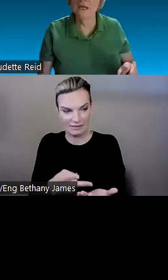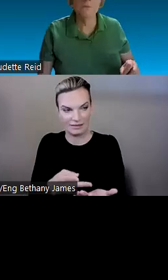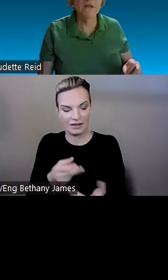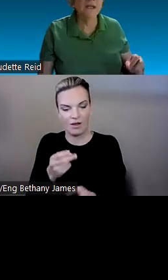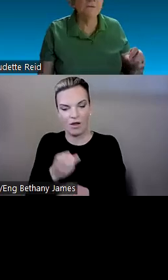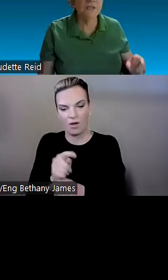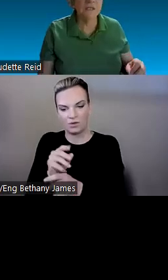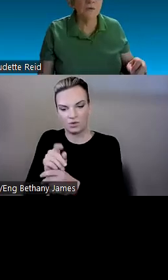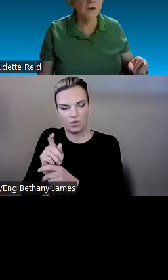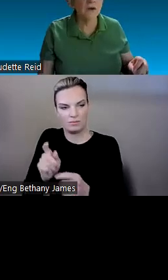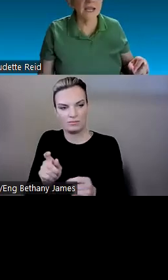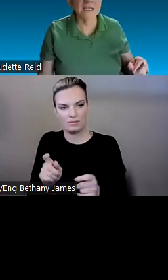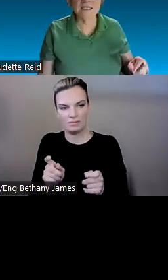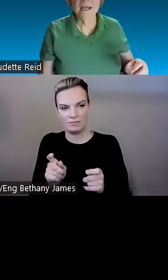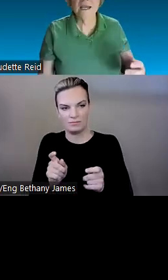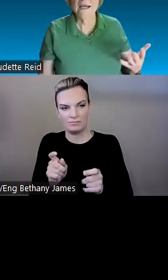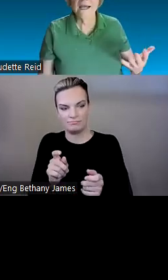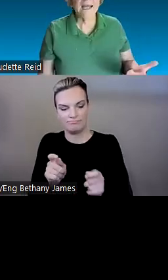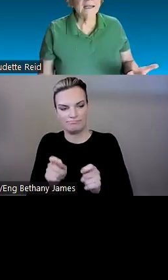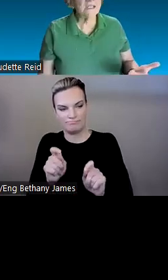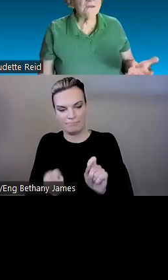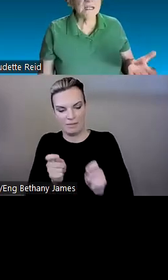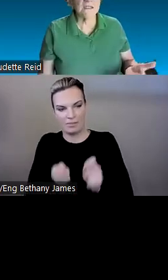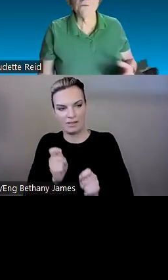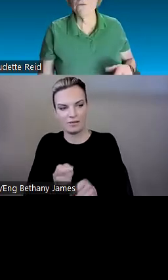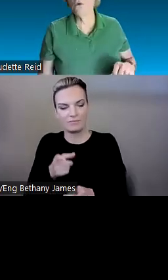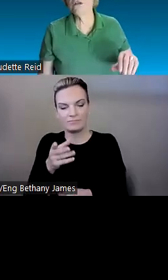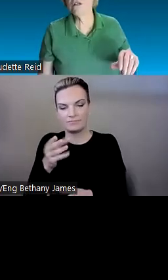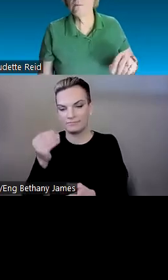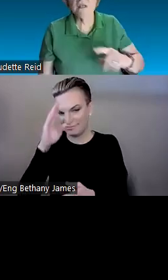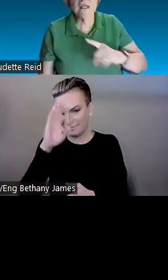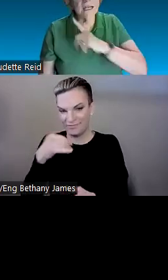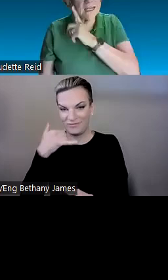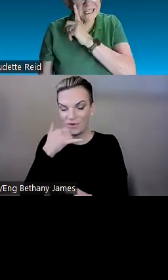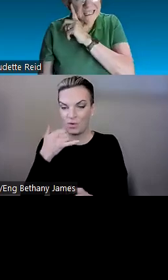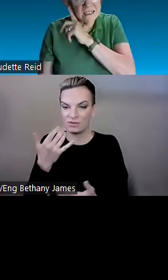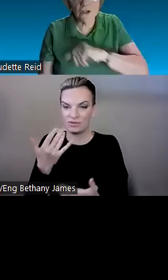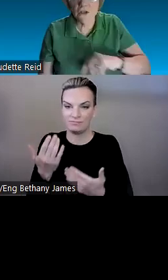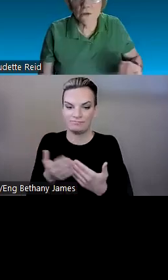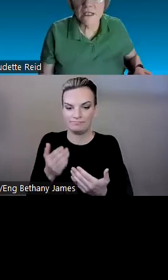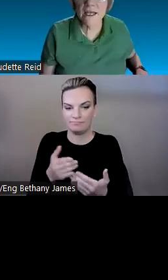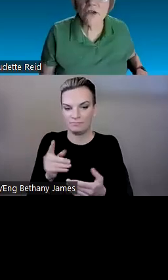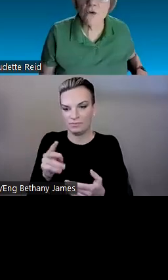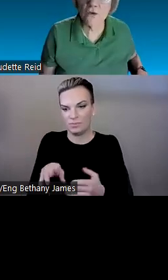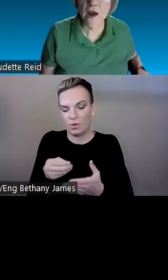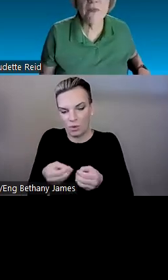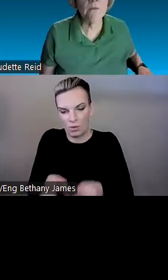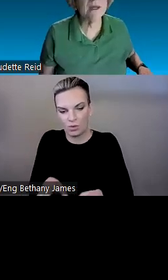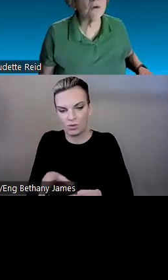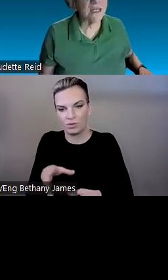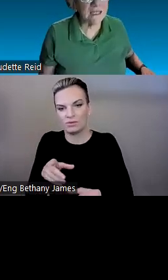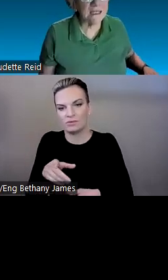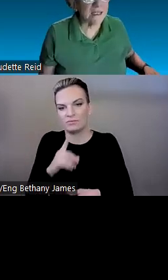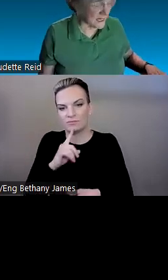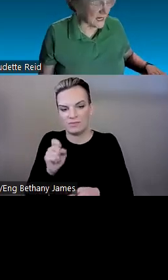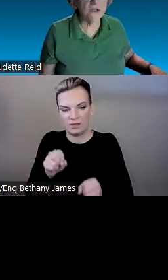hard to manipulate for some of our clients. And let's face it, phones are something that it's easy to lose. You can drop them and